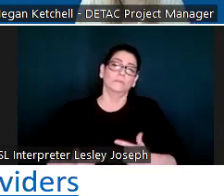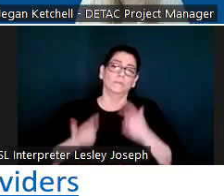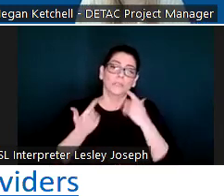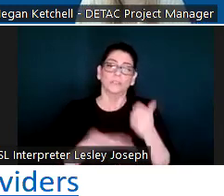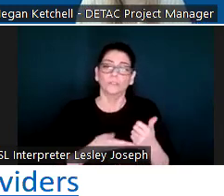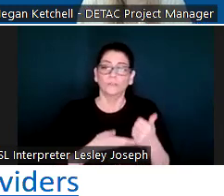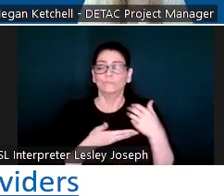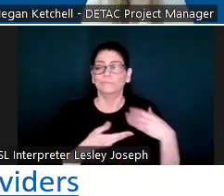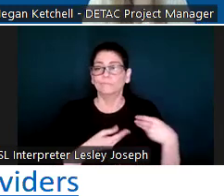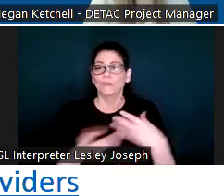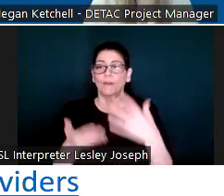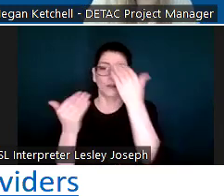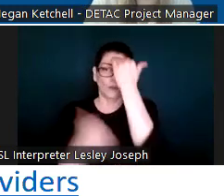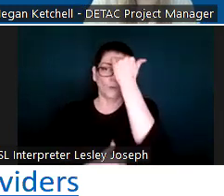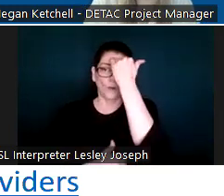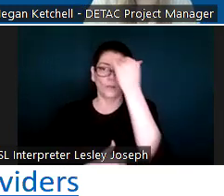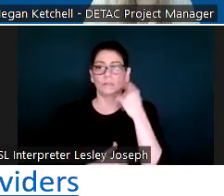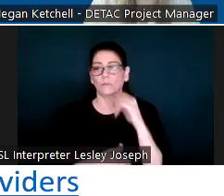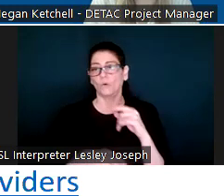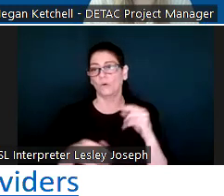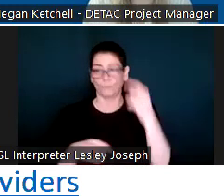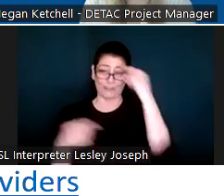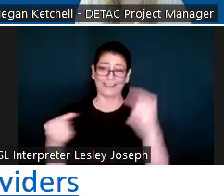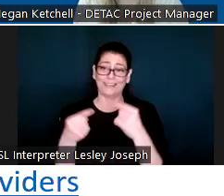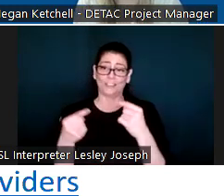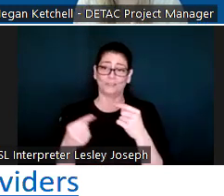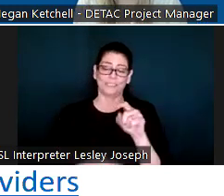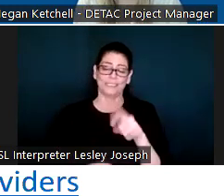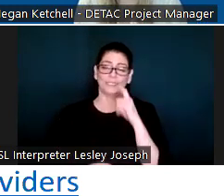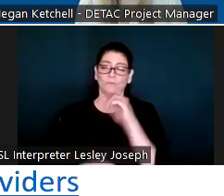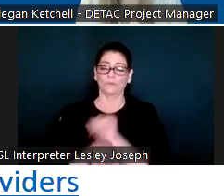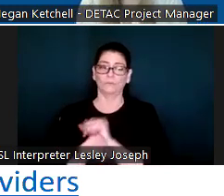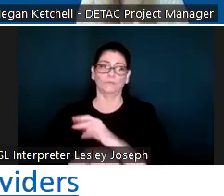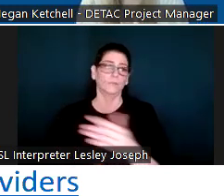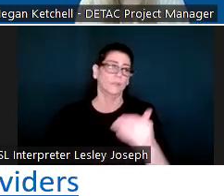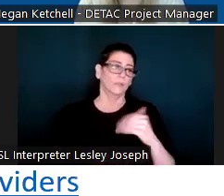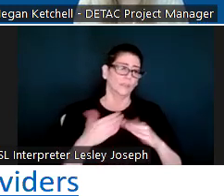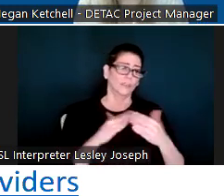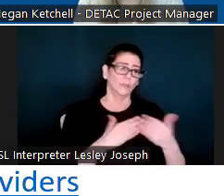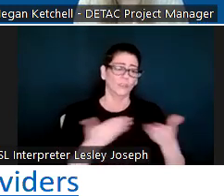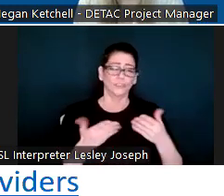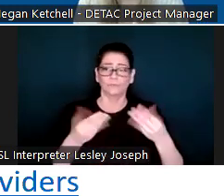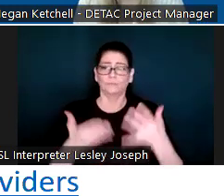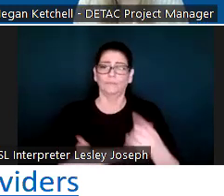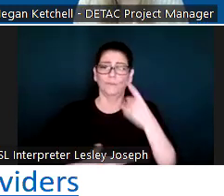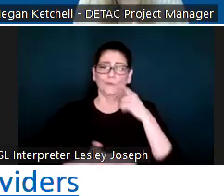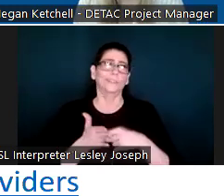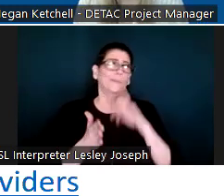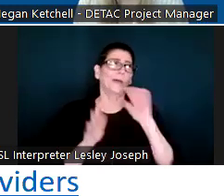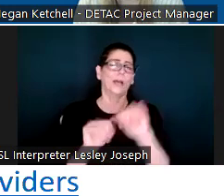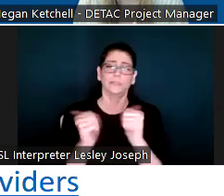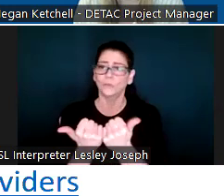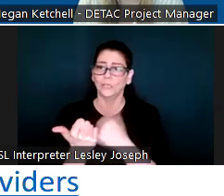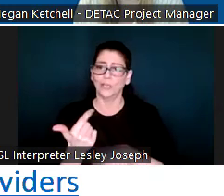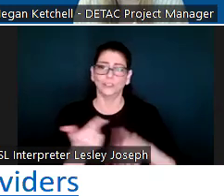brain injury needs related to employment, and community service providers like an association,